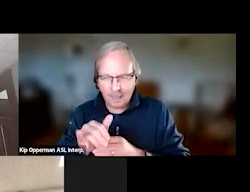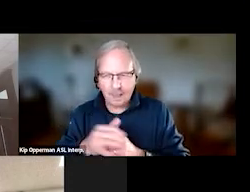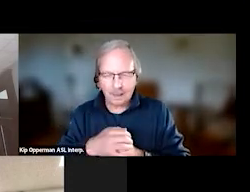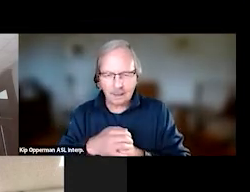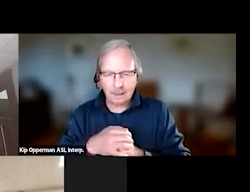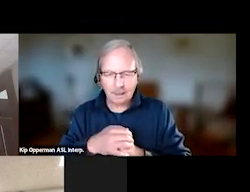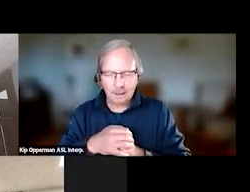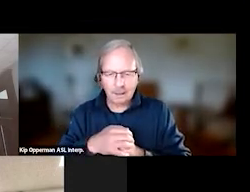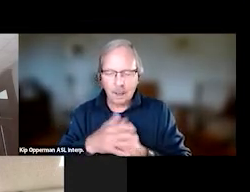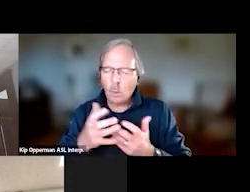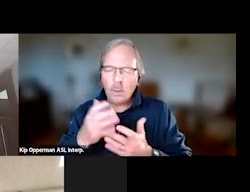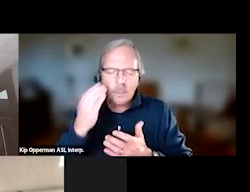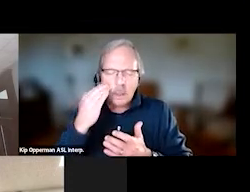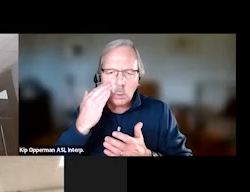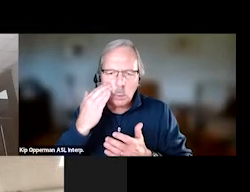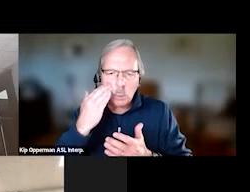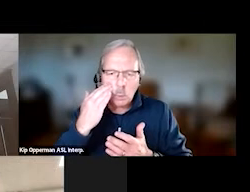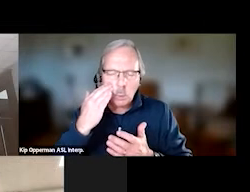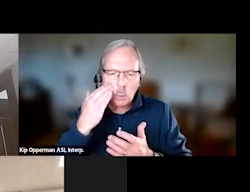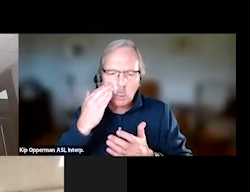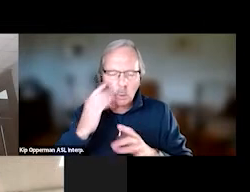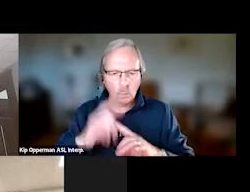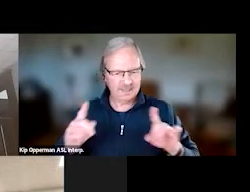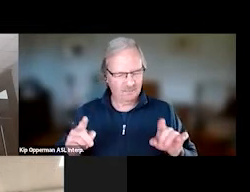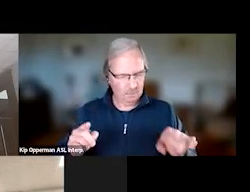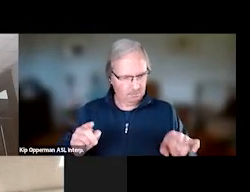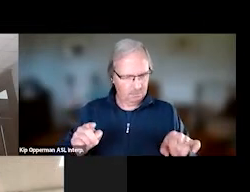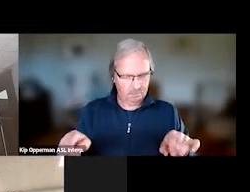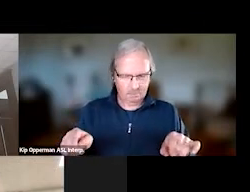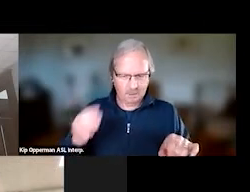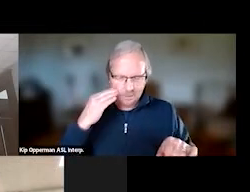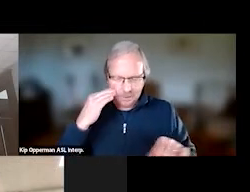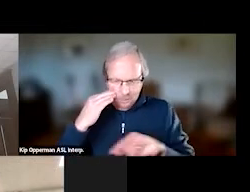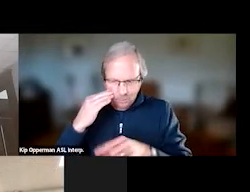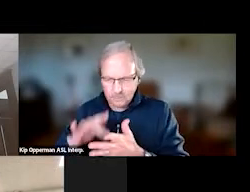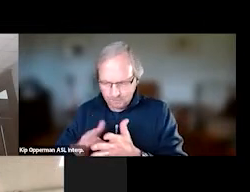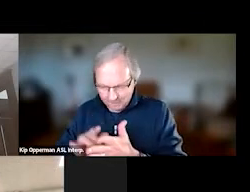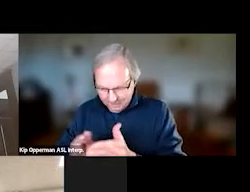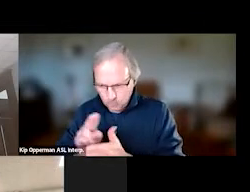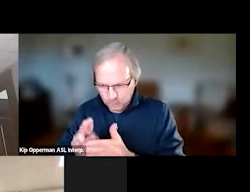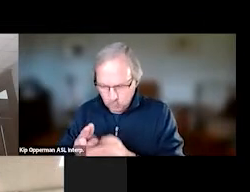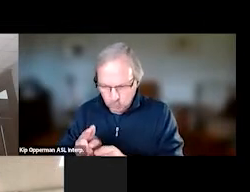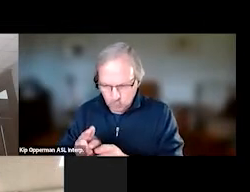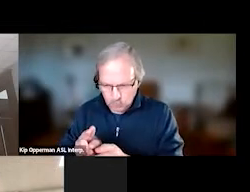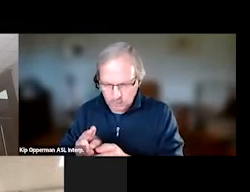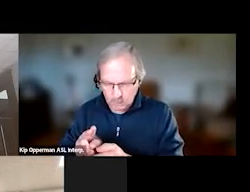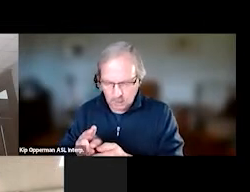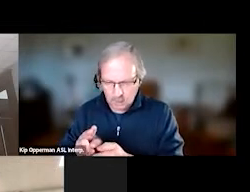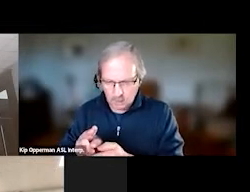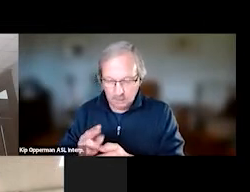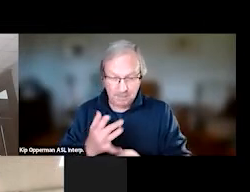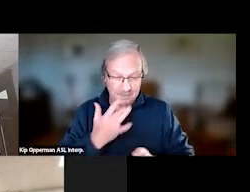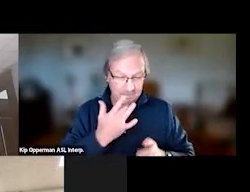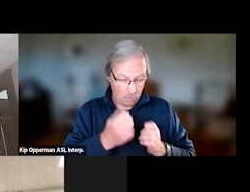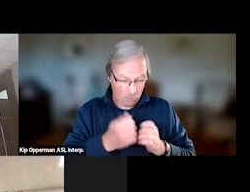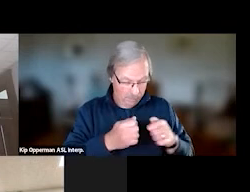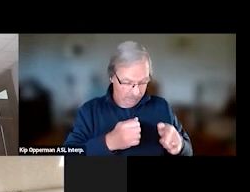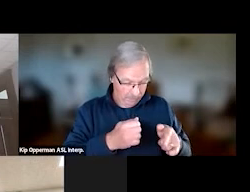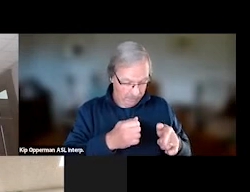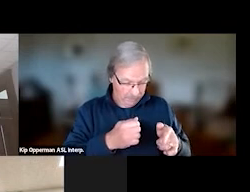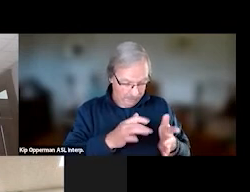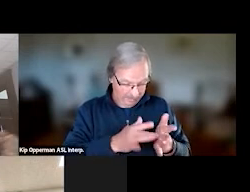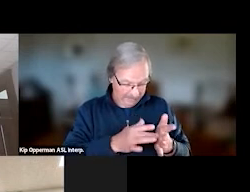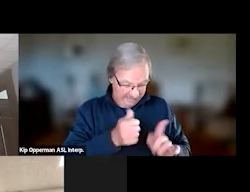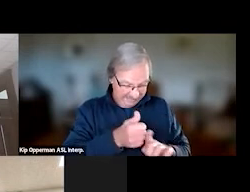what they knew about it was different. So they knew buprenorphine was a medication we used, but their familiarity with the medication itself and how